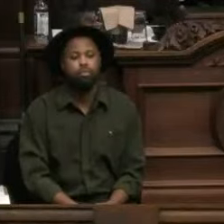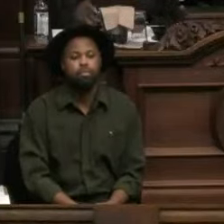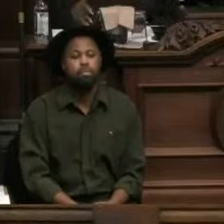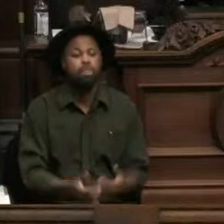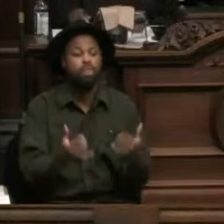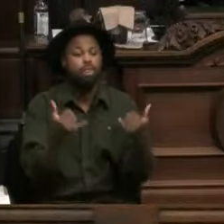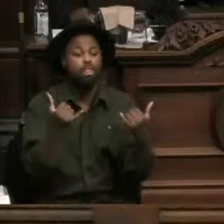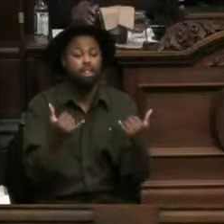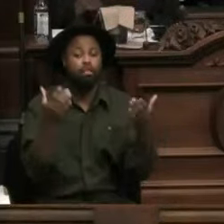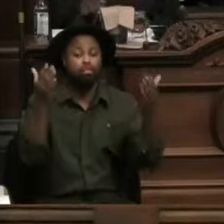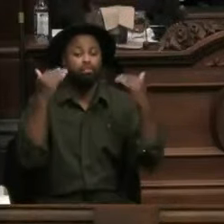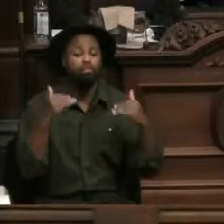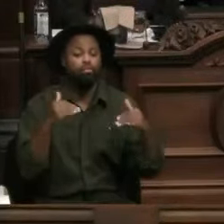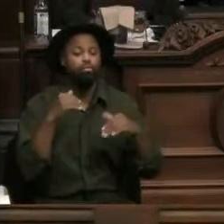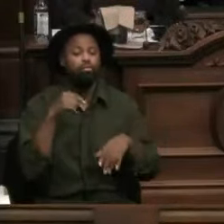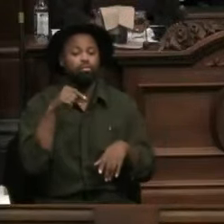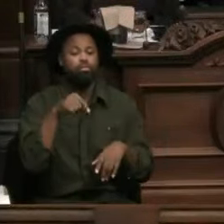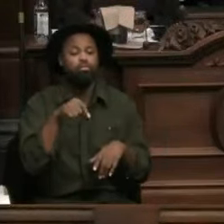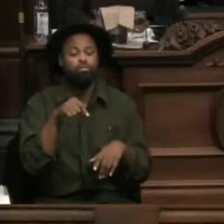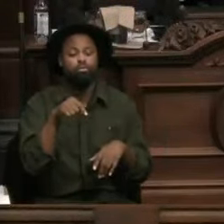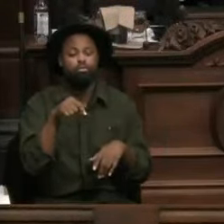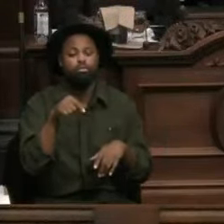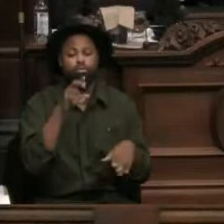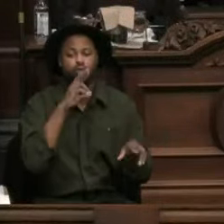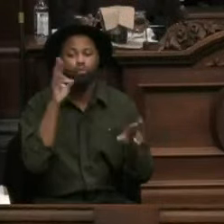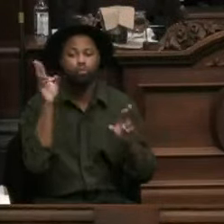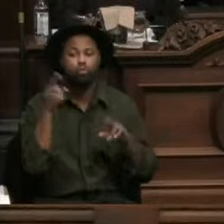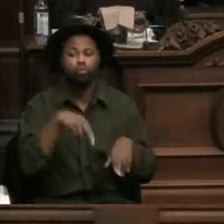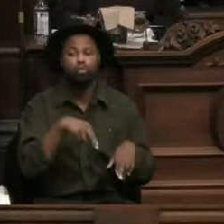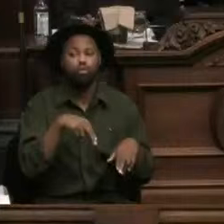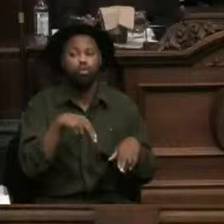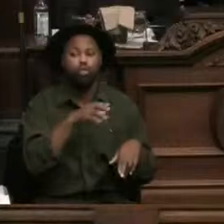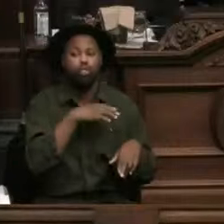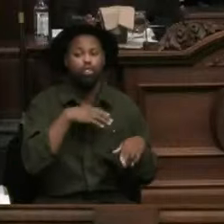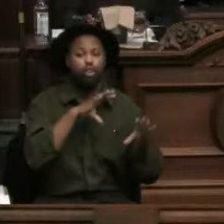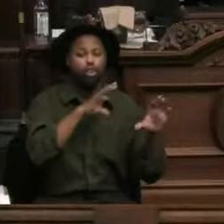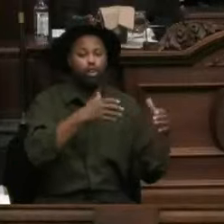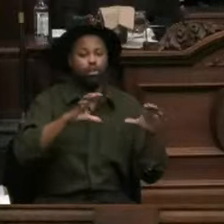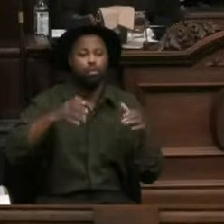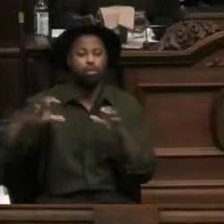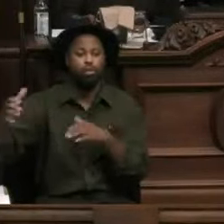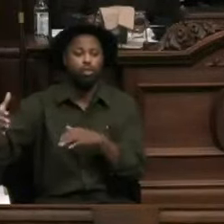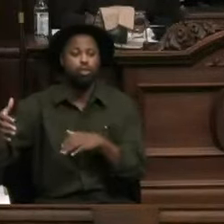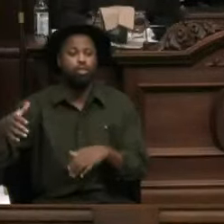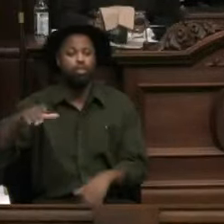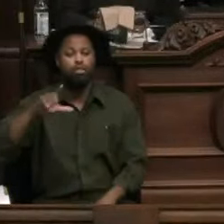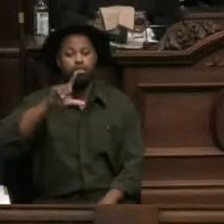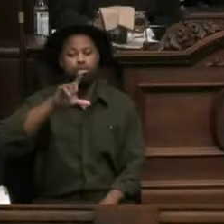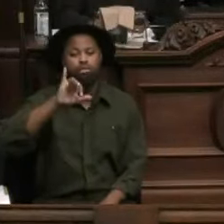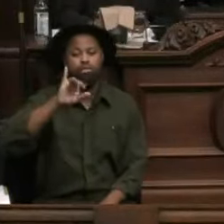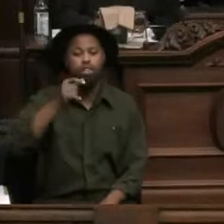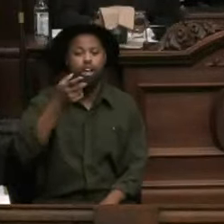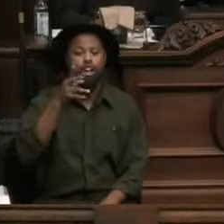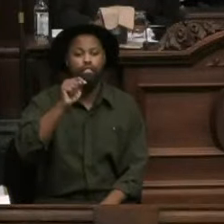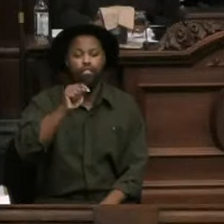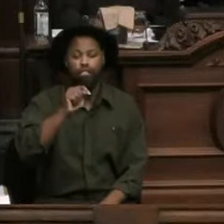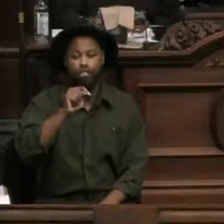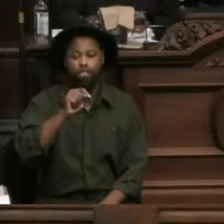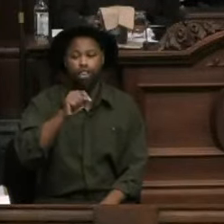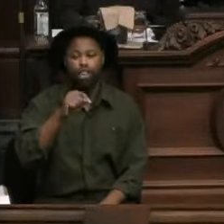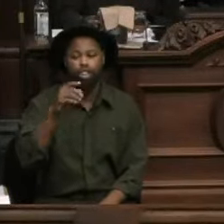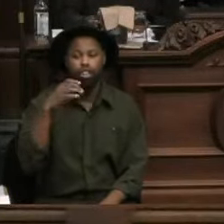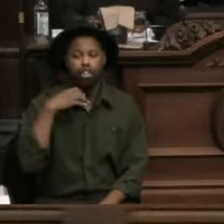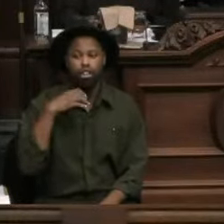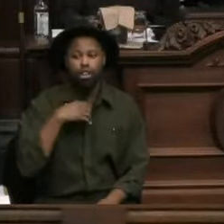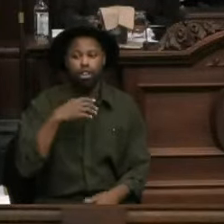We will now move on to the reports of standing committees and action thereon. Chairperson Lightfoot, the Parks and Public Works Committee report, please. Thank you,